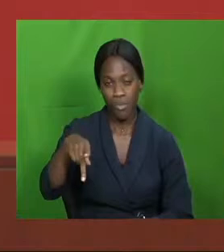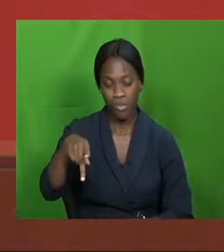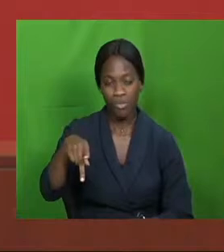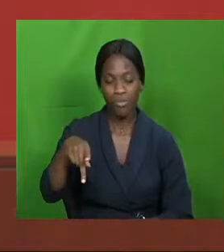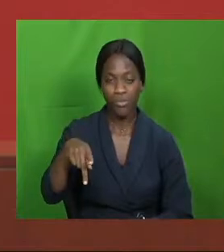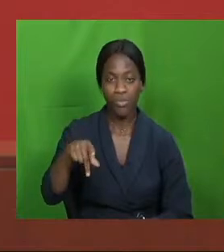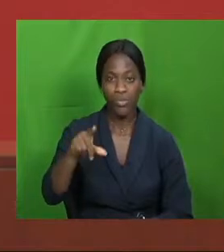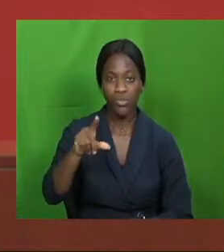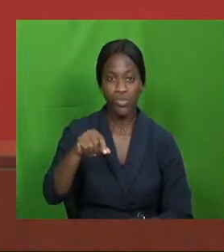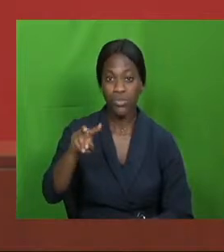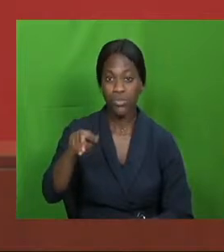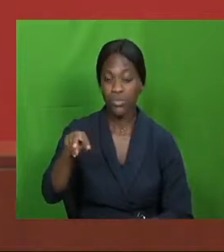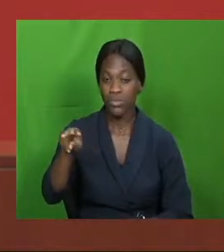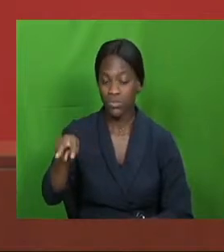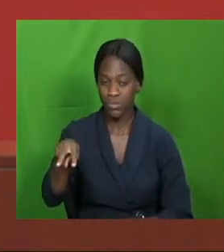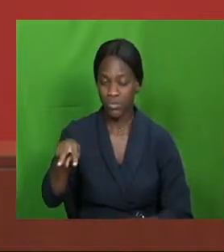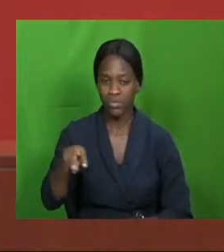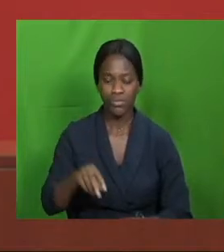2022,